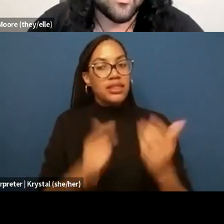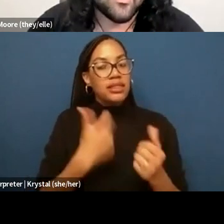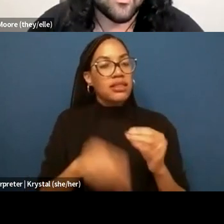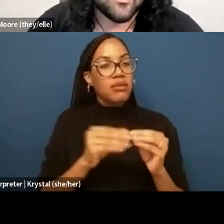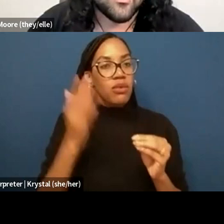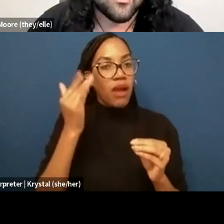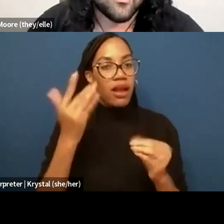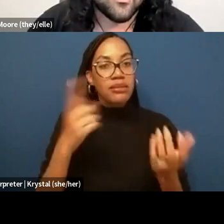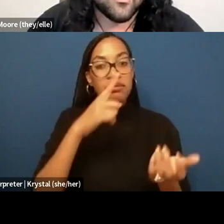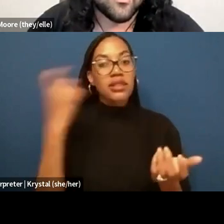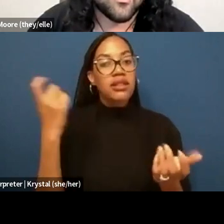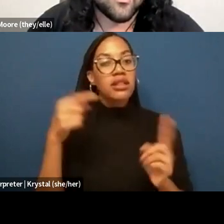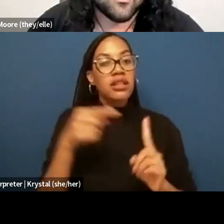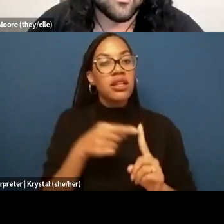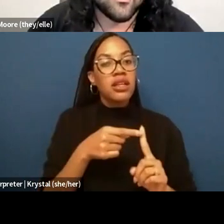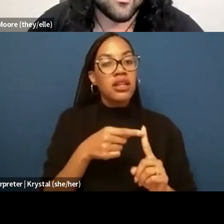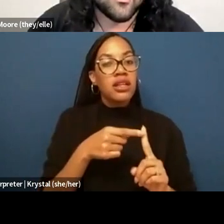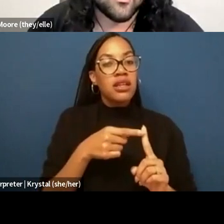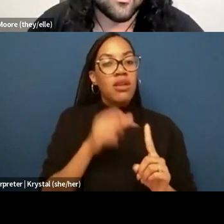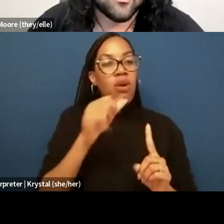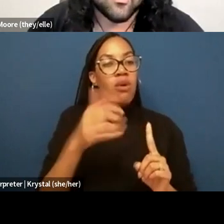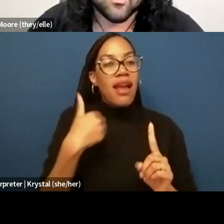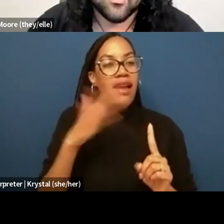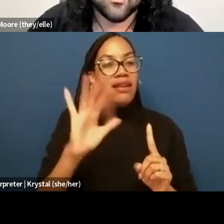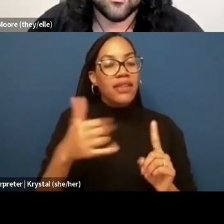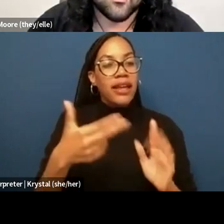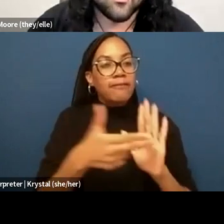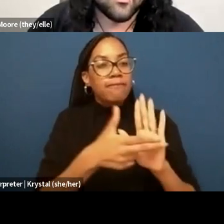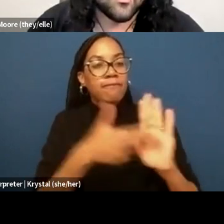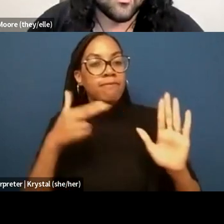or stigma of having a need. That's the future